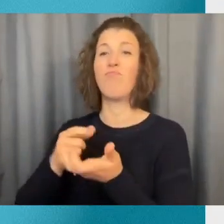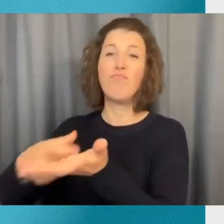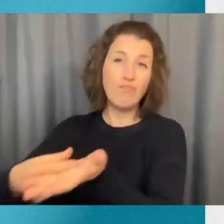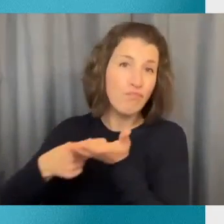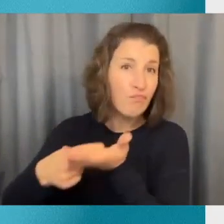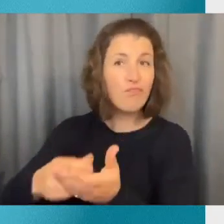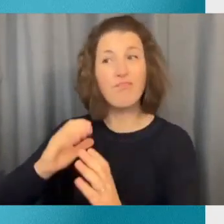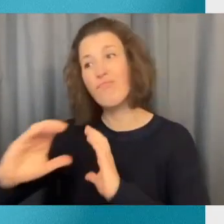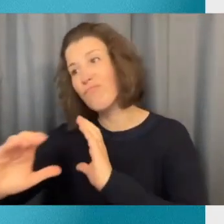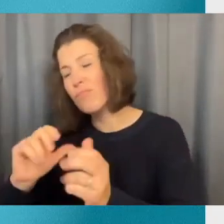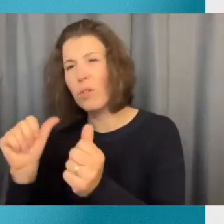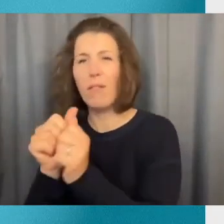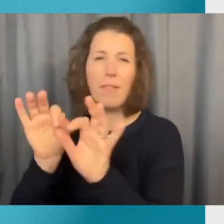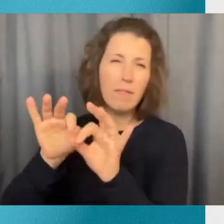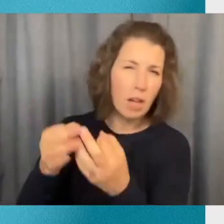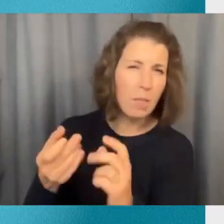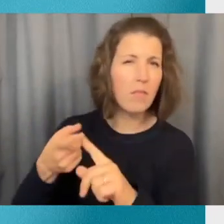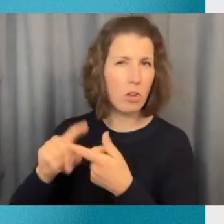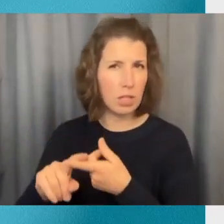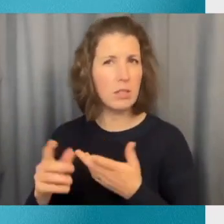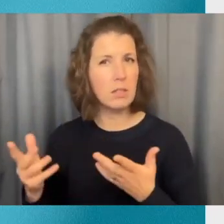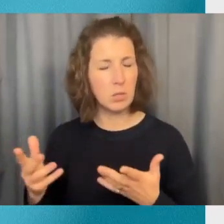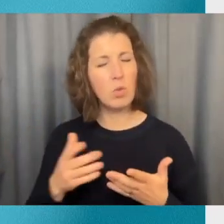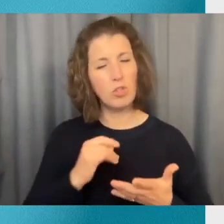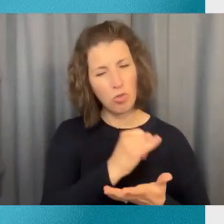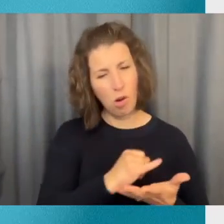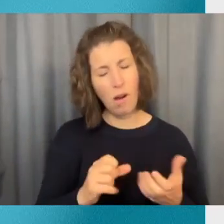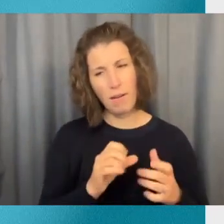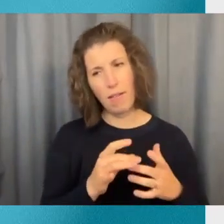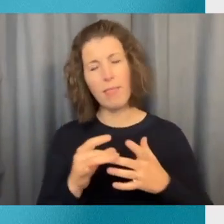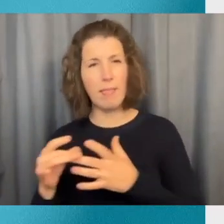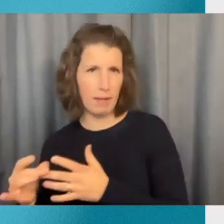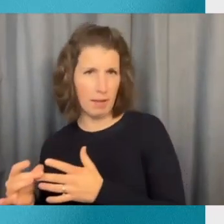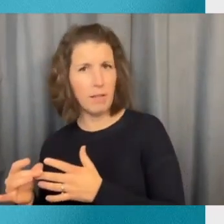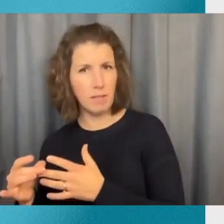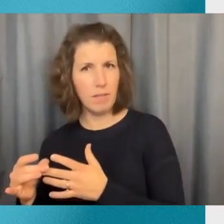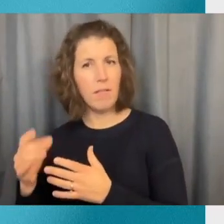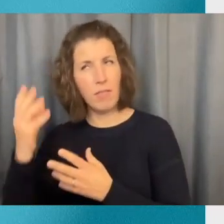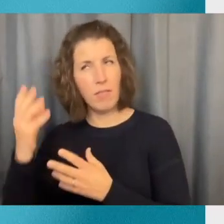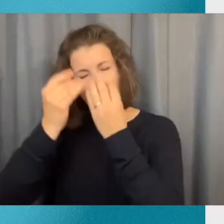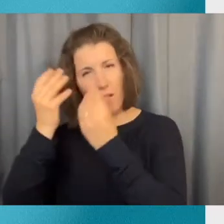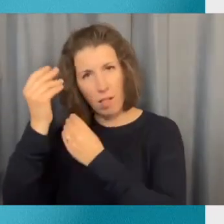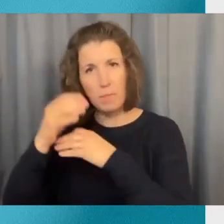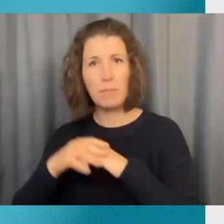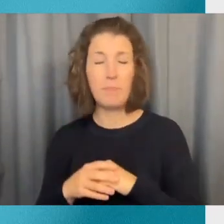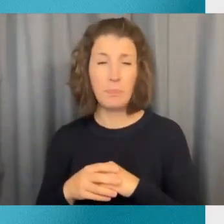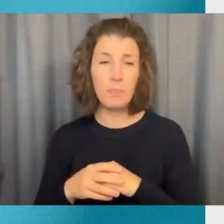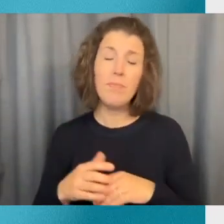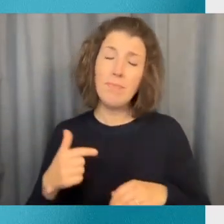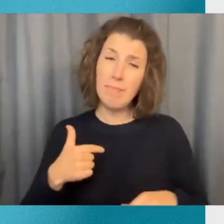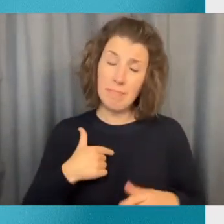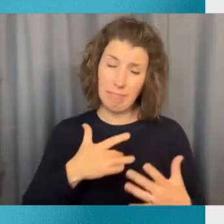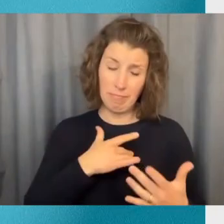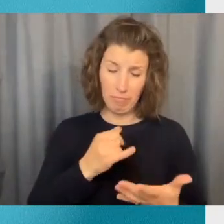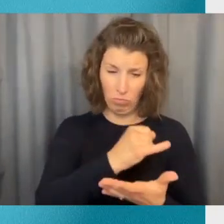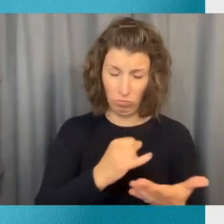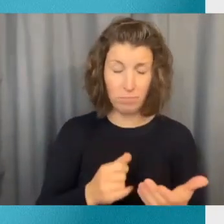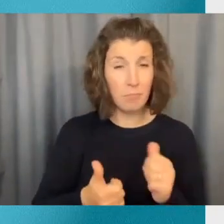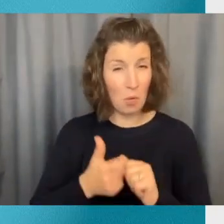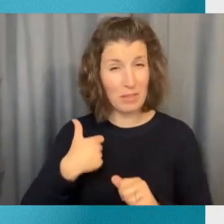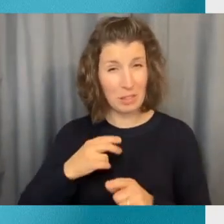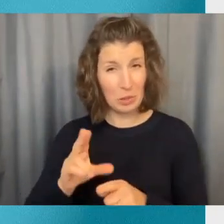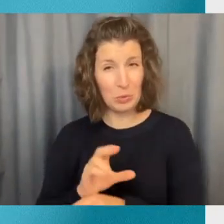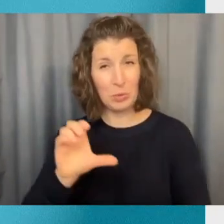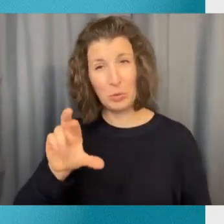so here's an example of how I try to utilize the power of drawing in mostly crayons. Is that when I teach, so this is teaching first-year